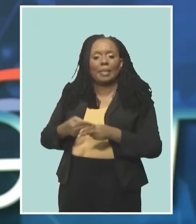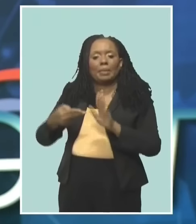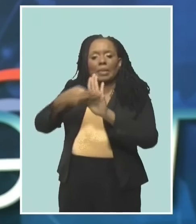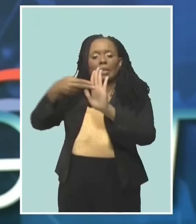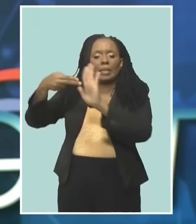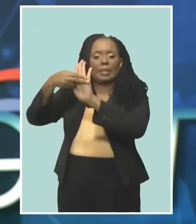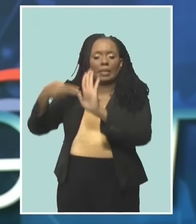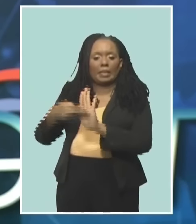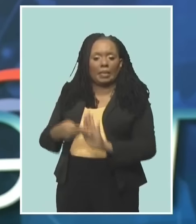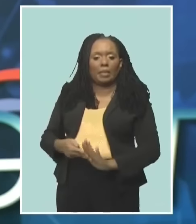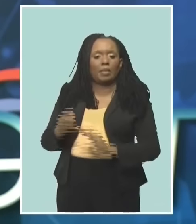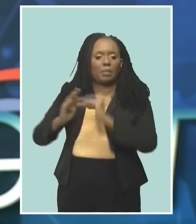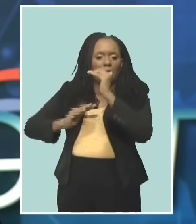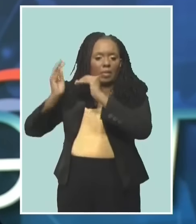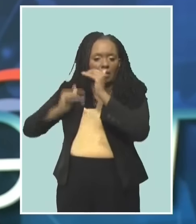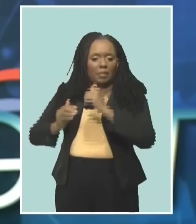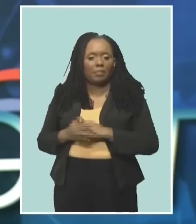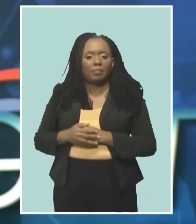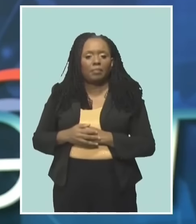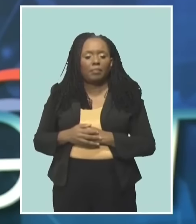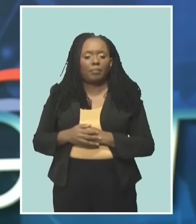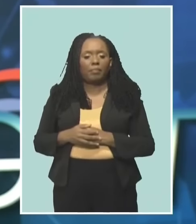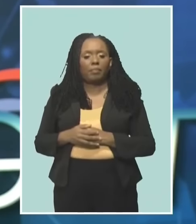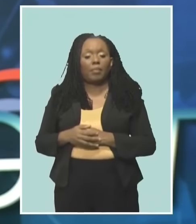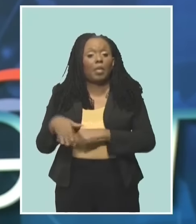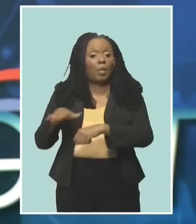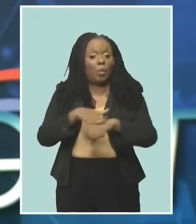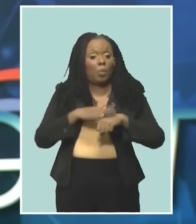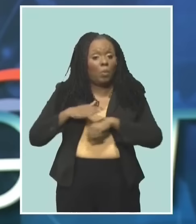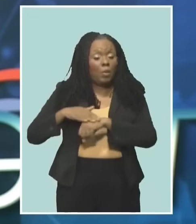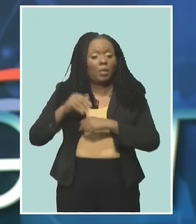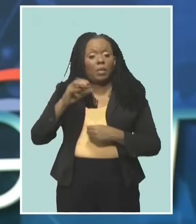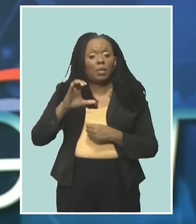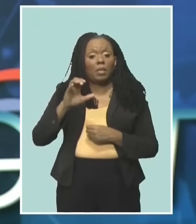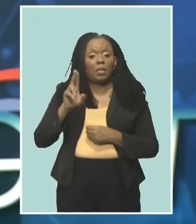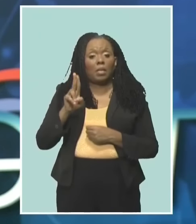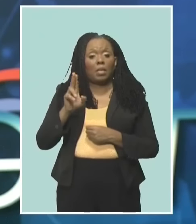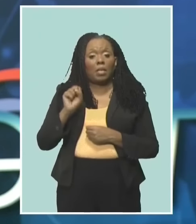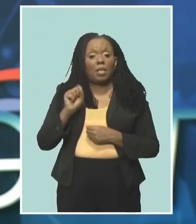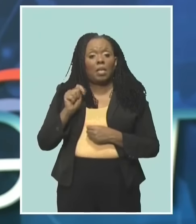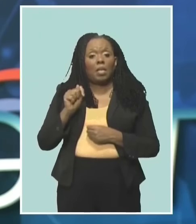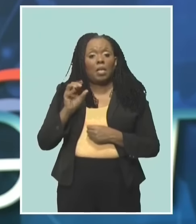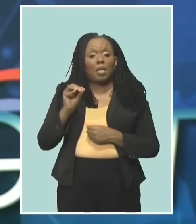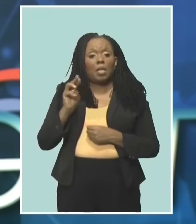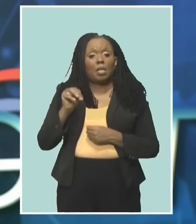Meanwhile, Ms. Motley is warning customs officers to be wary of customers seeking to cheat the system.